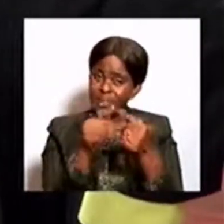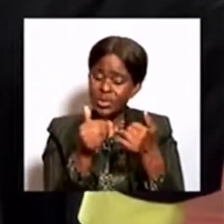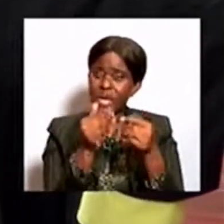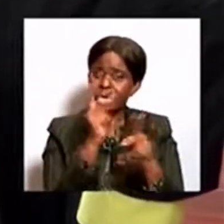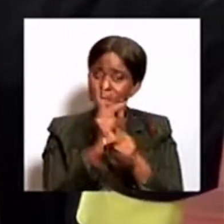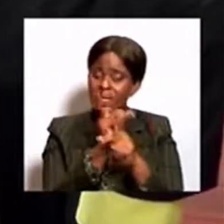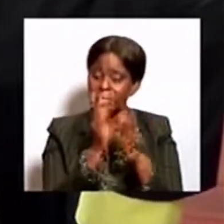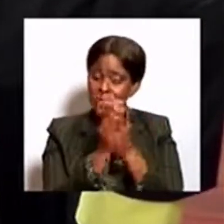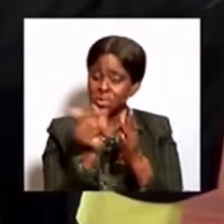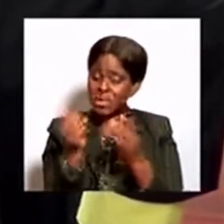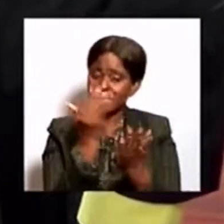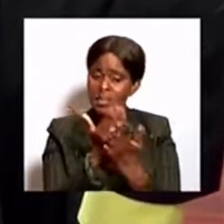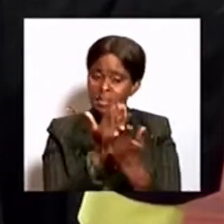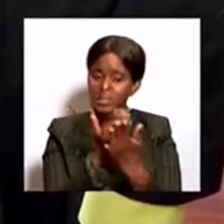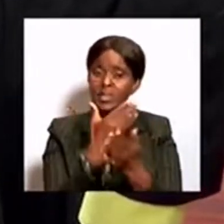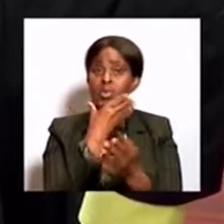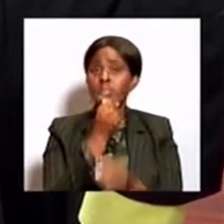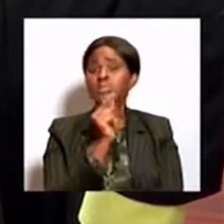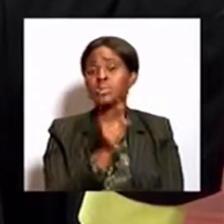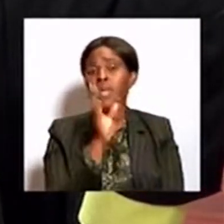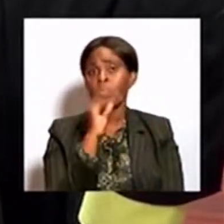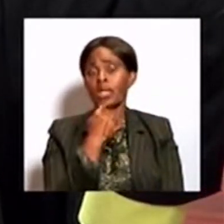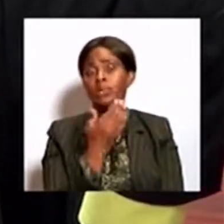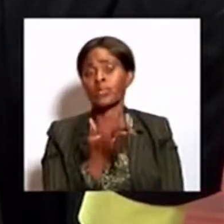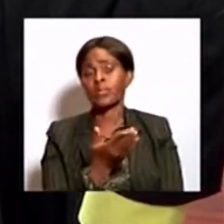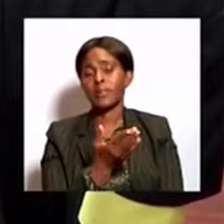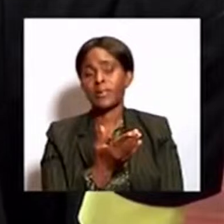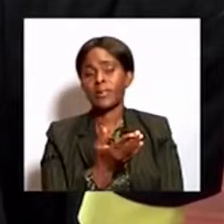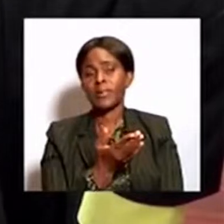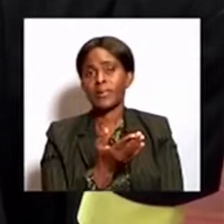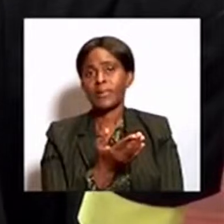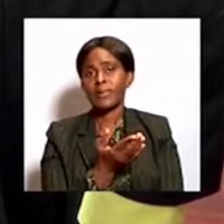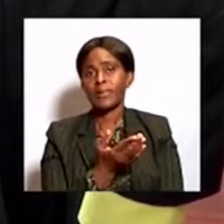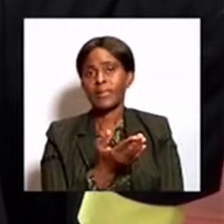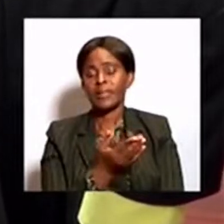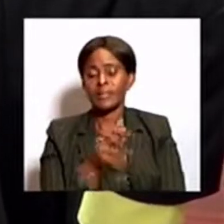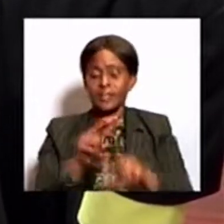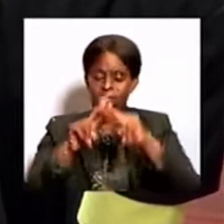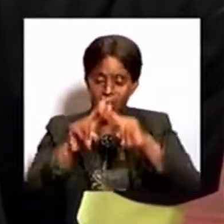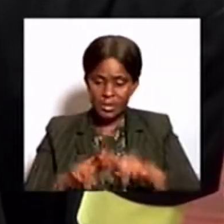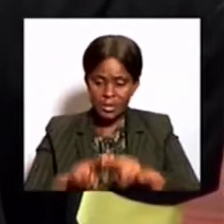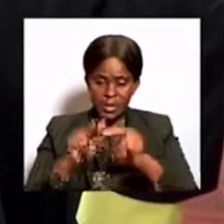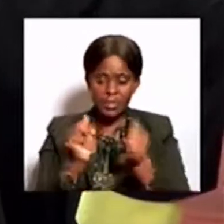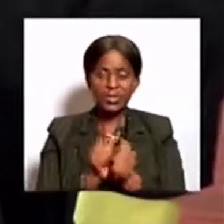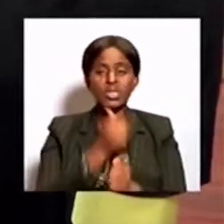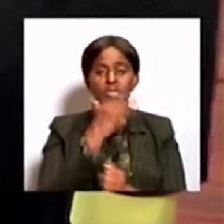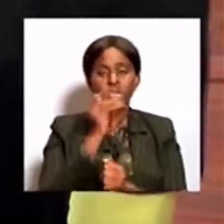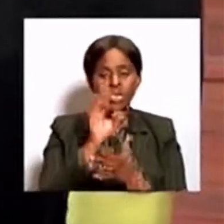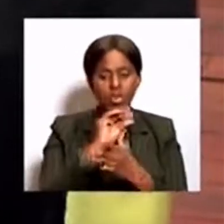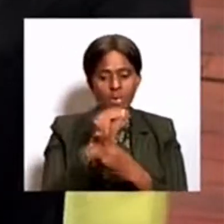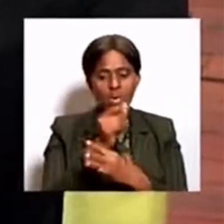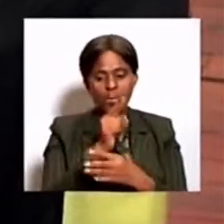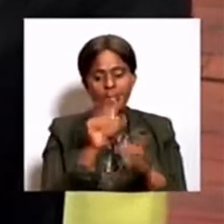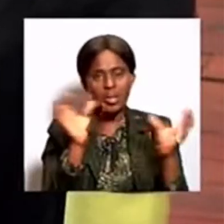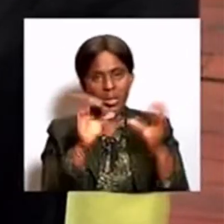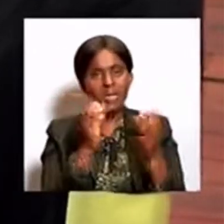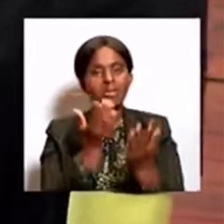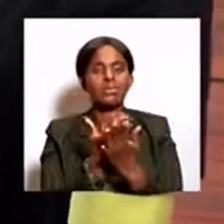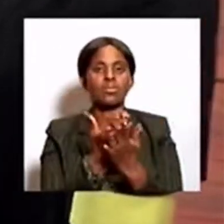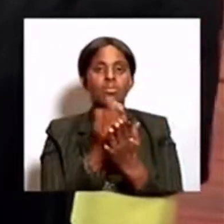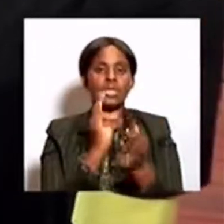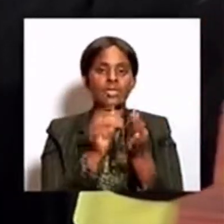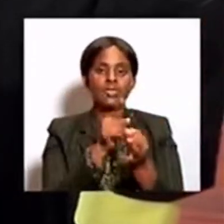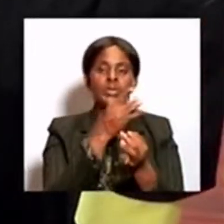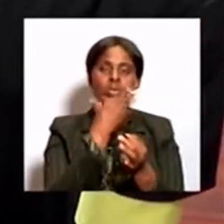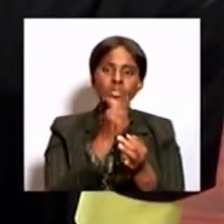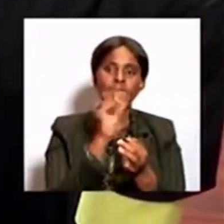Have you recommended to the commission? Would you sit down with the commission or this committee recommending, if the